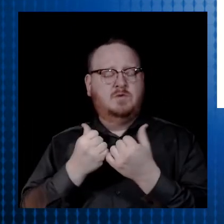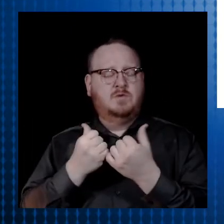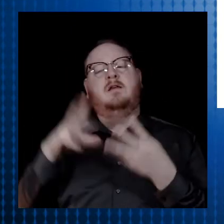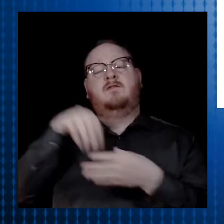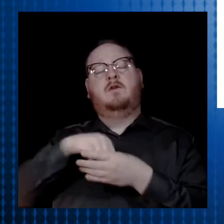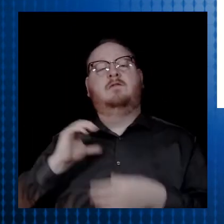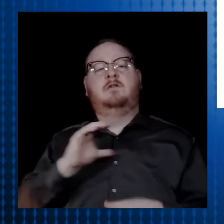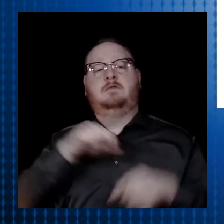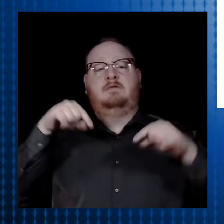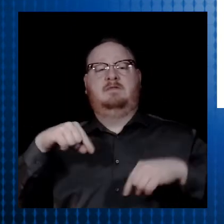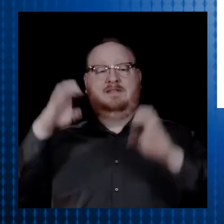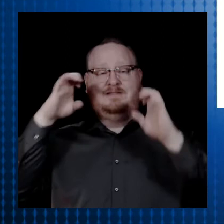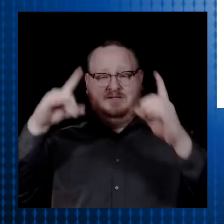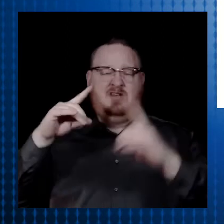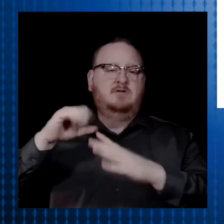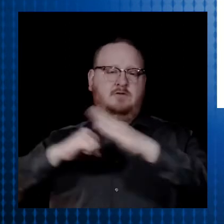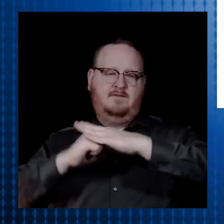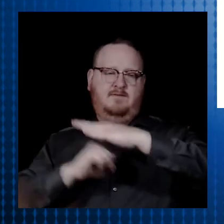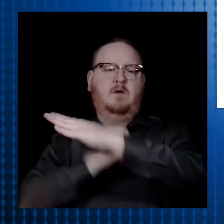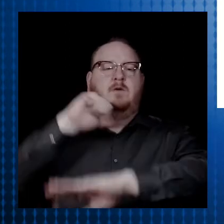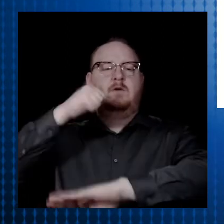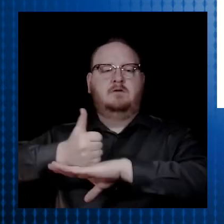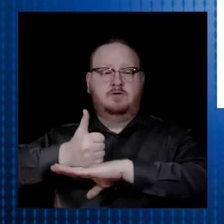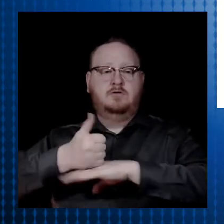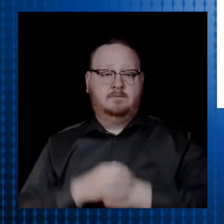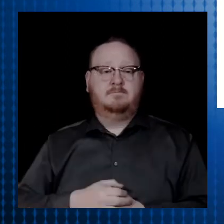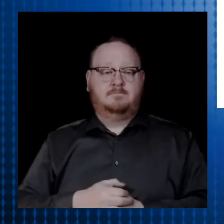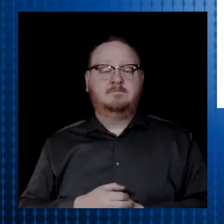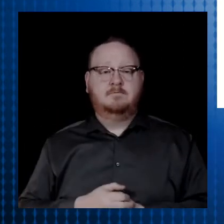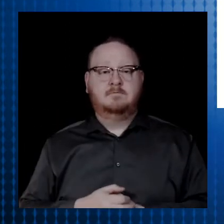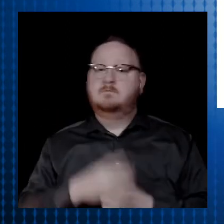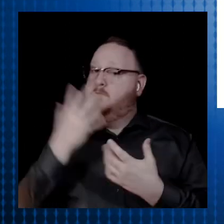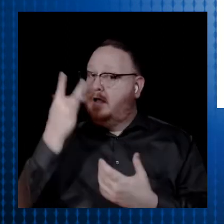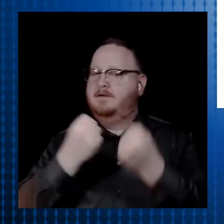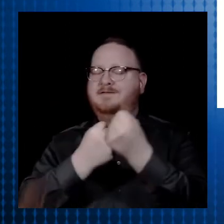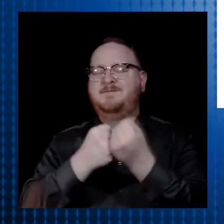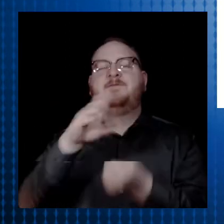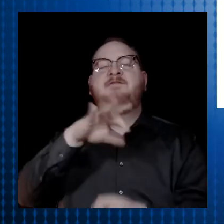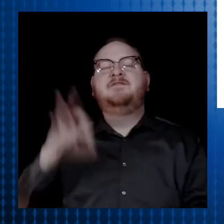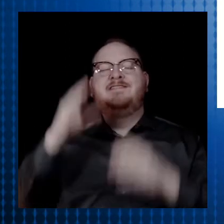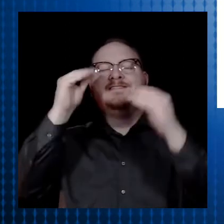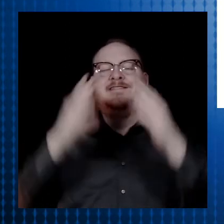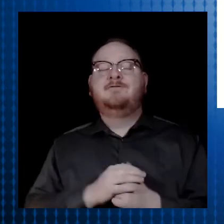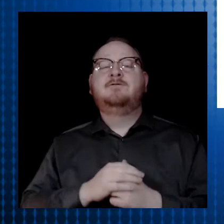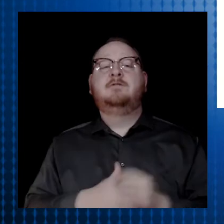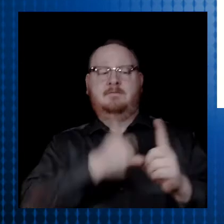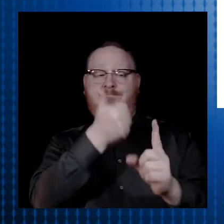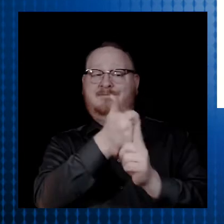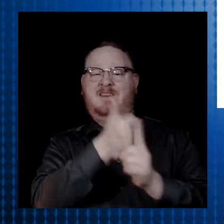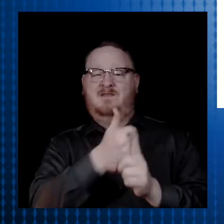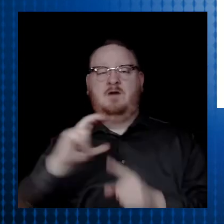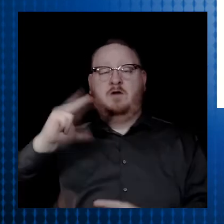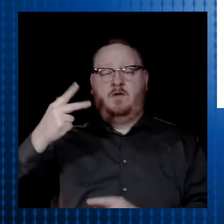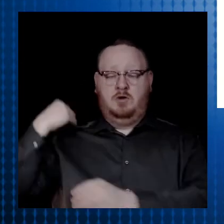this education foundation, all in support of Flint teachers. She is, in fact, a proud